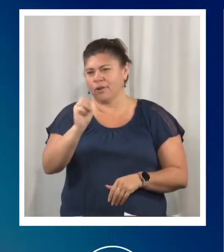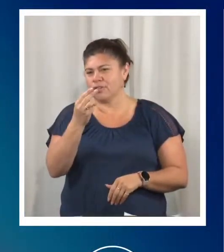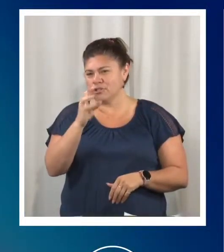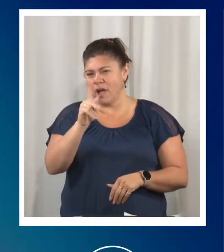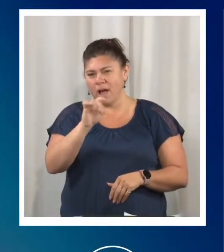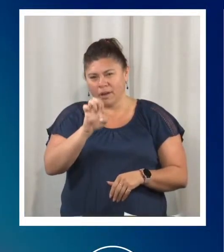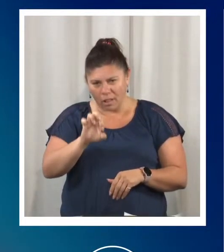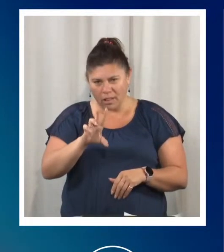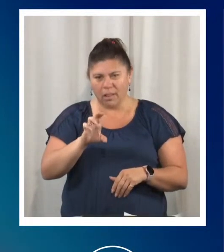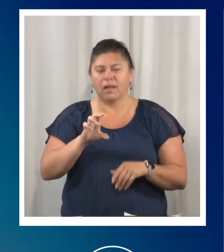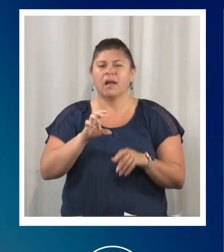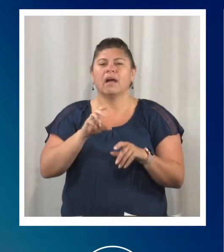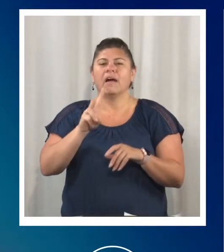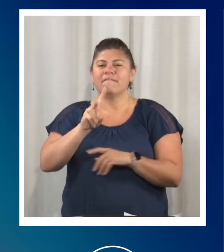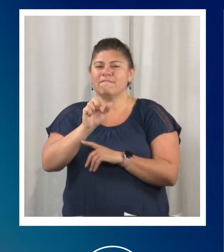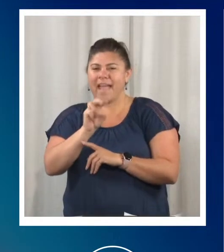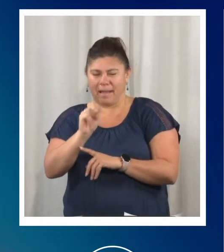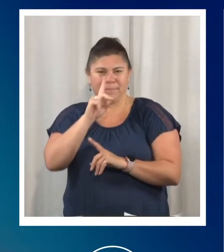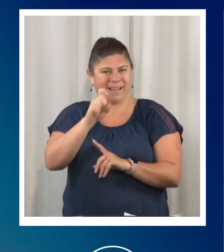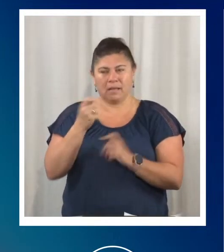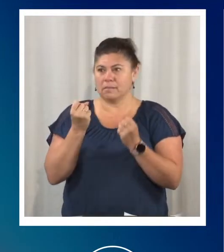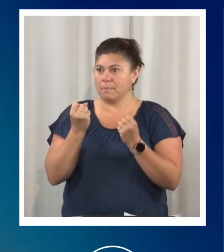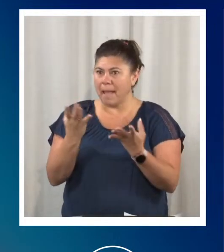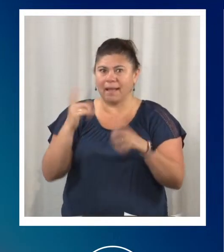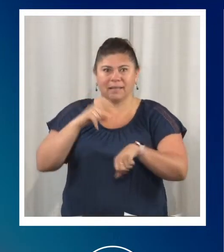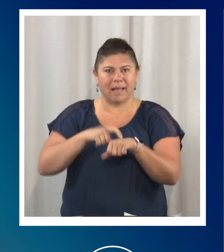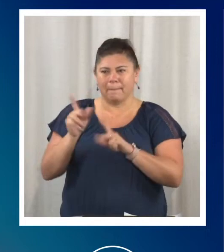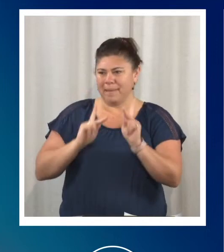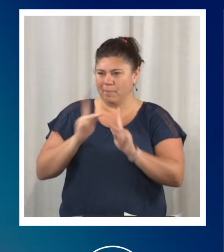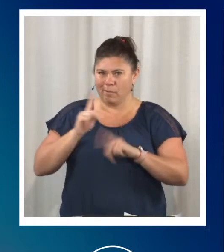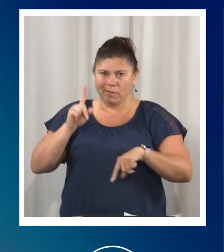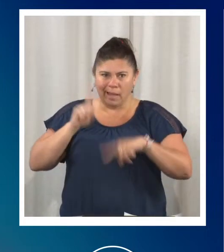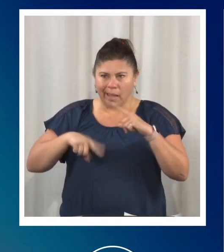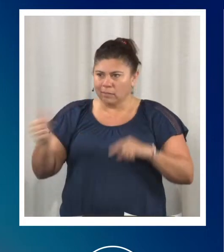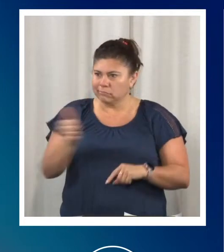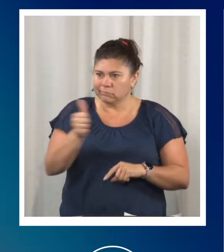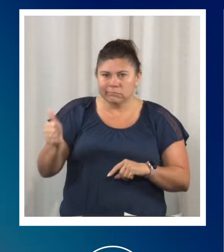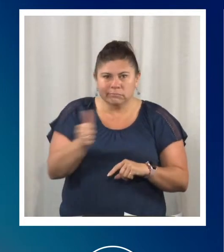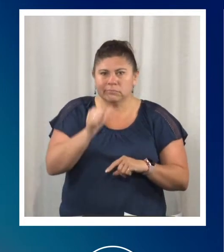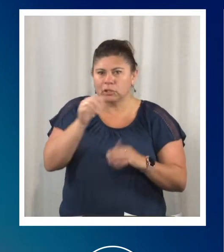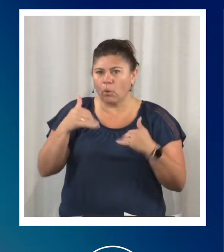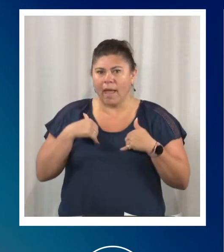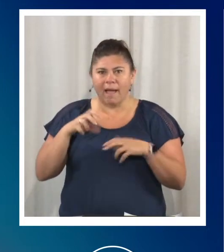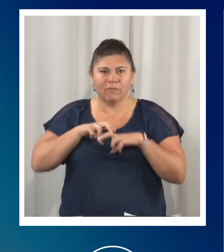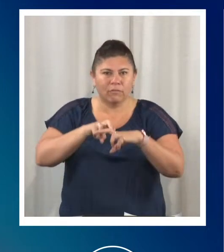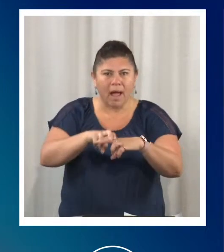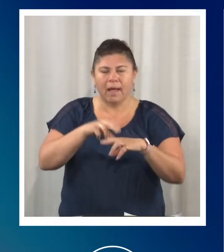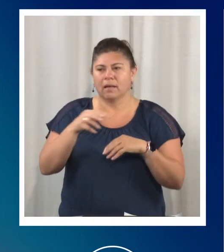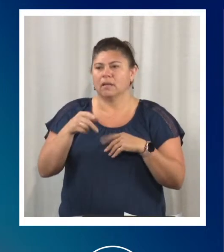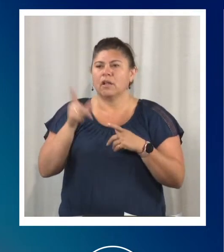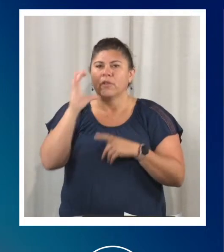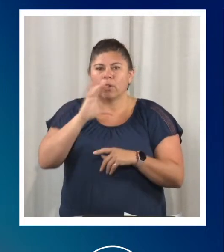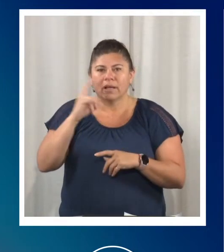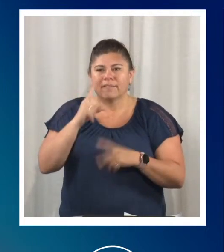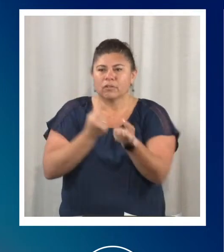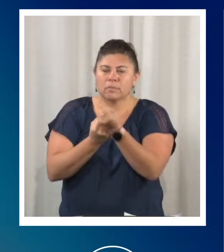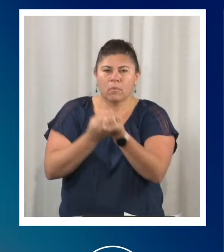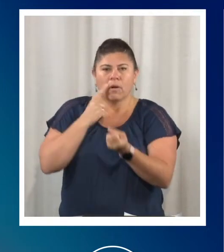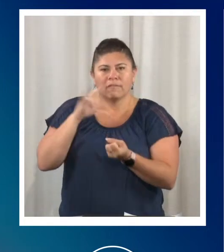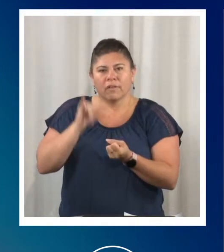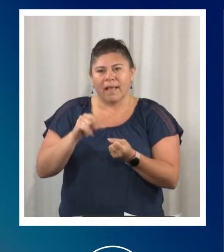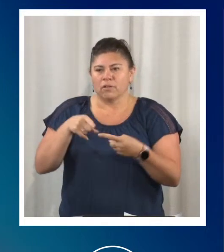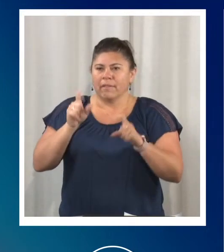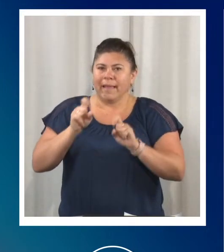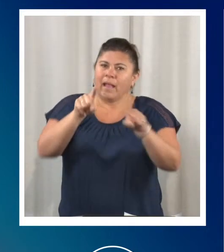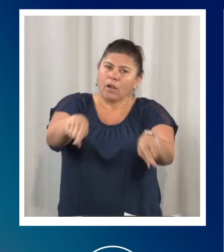Services Bureau. So a lot of the times people don't have rides to things, or we do outreach and they are looking for supports to be able to take